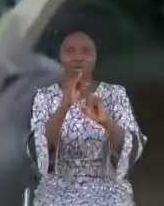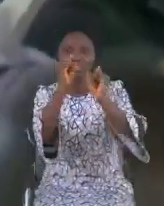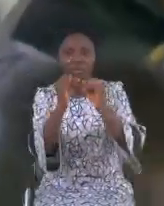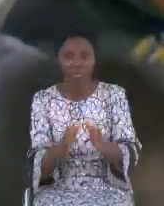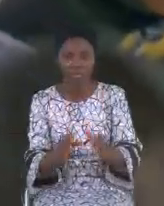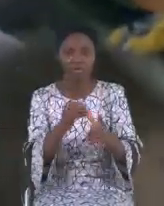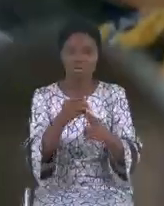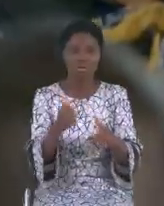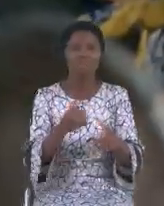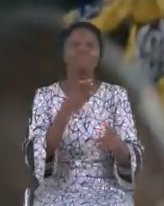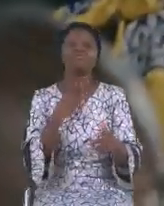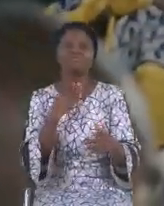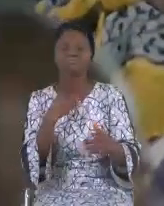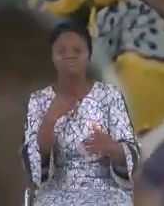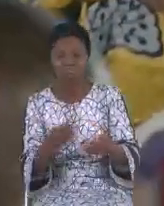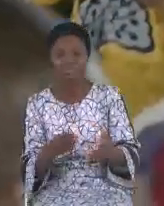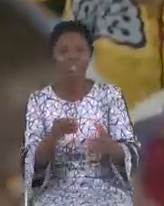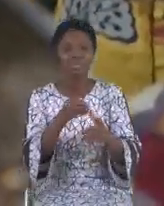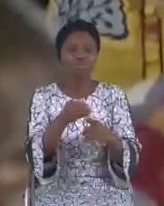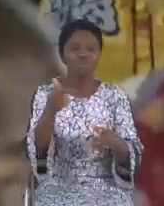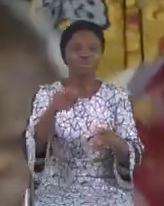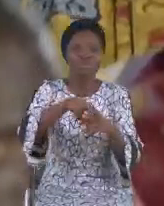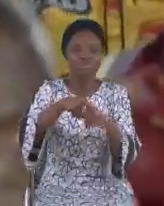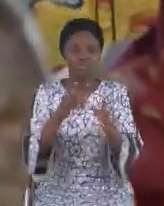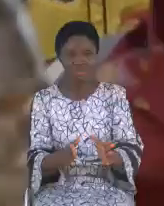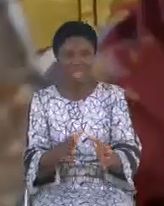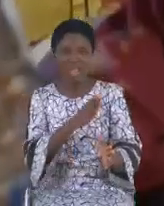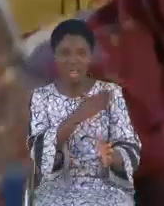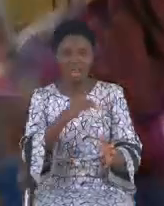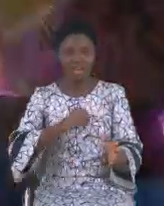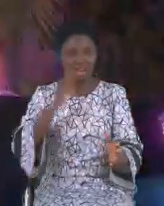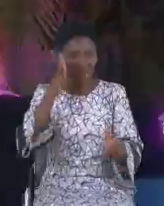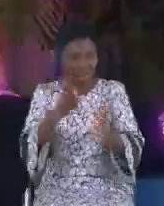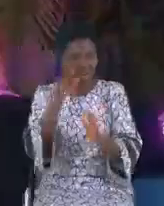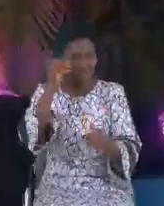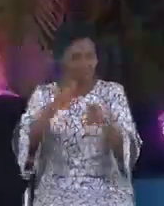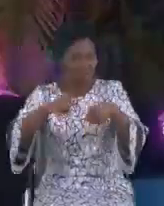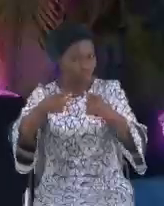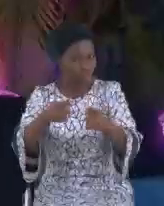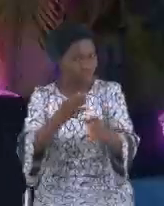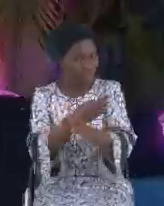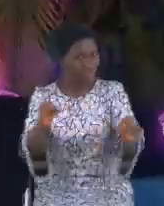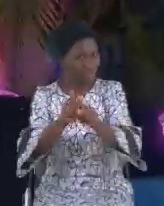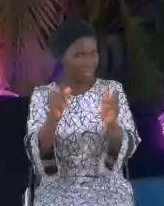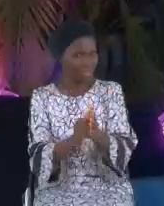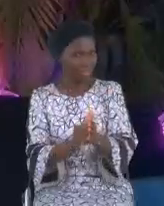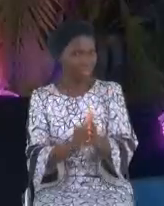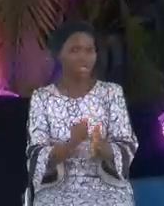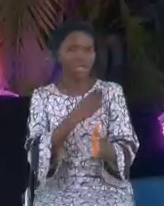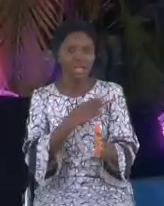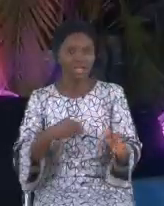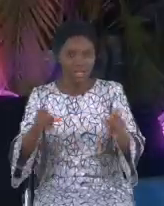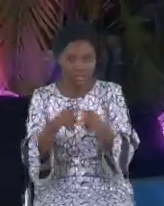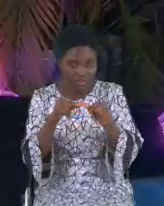see stealing and allow it to go like that? And while you are holding that thing, the hunter, his name is